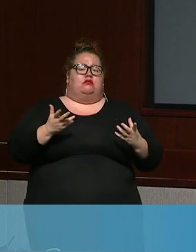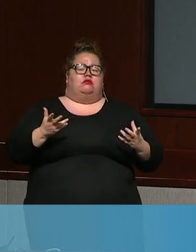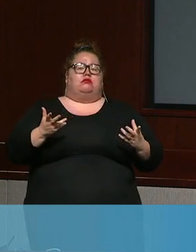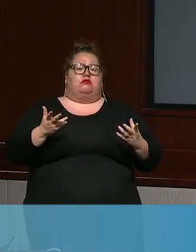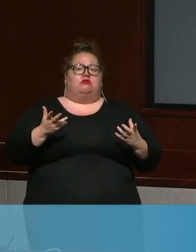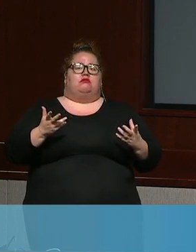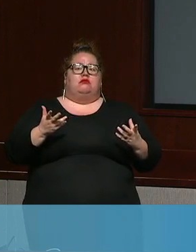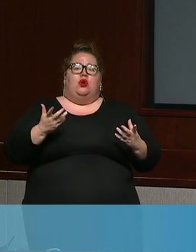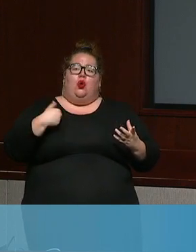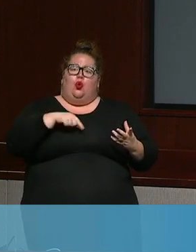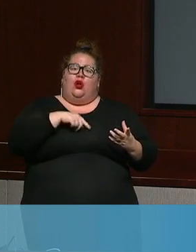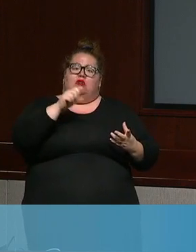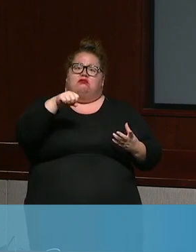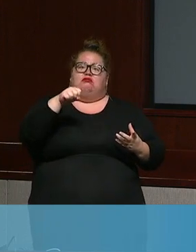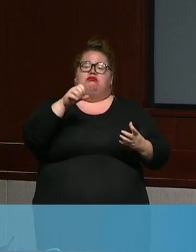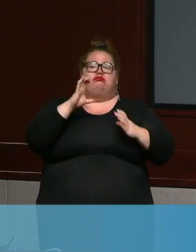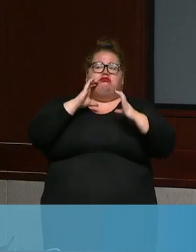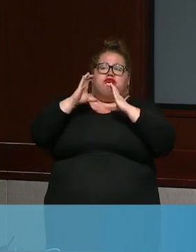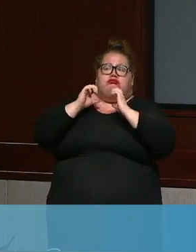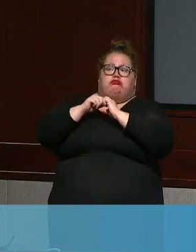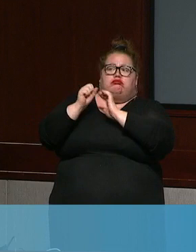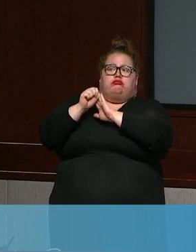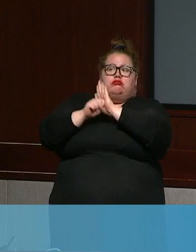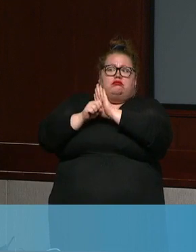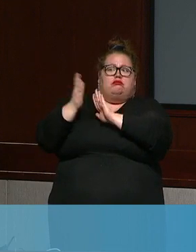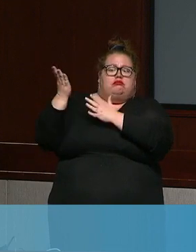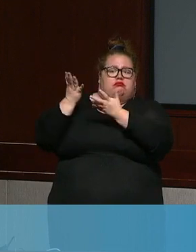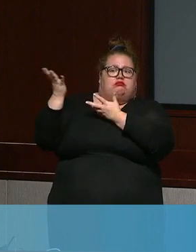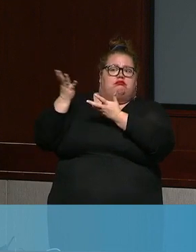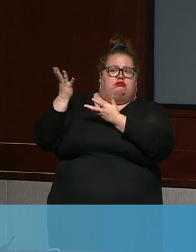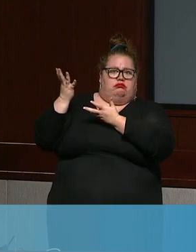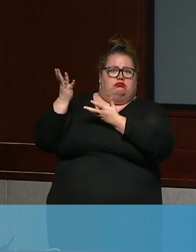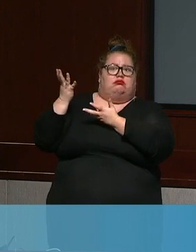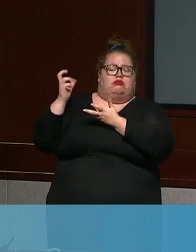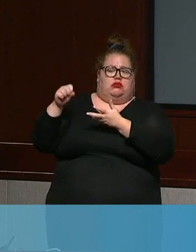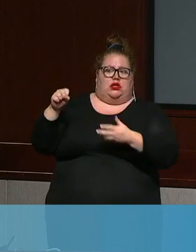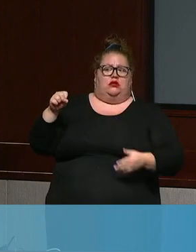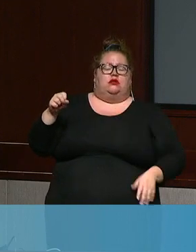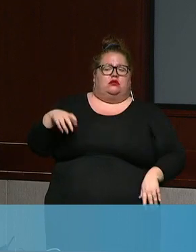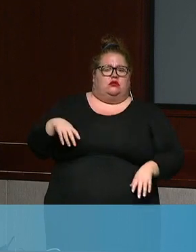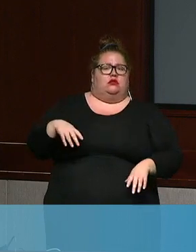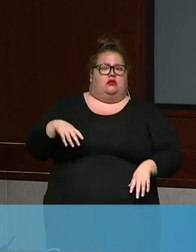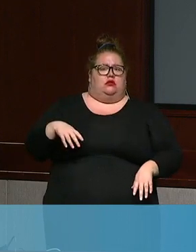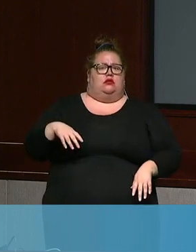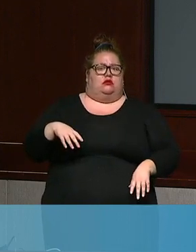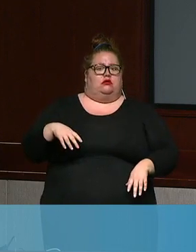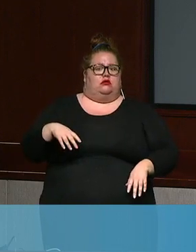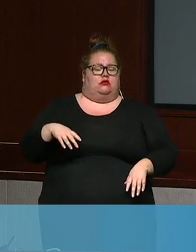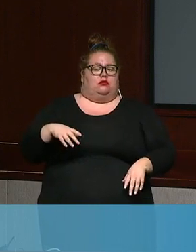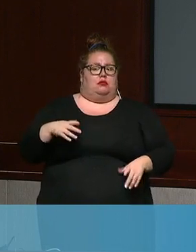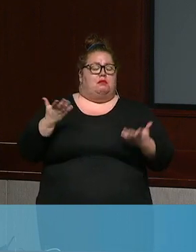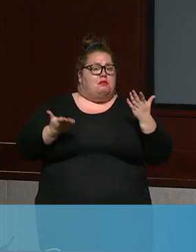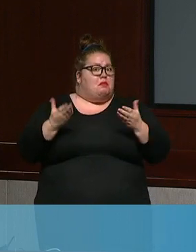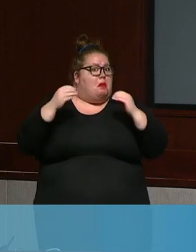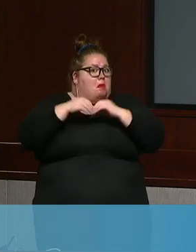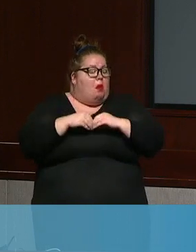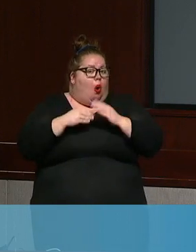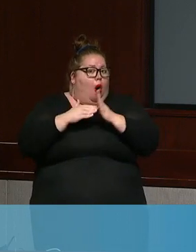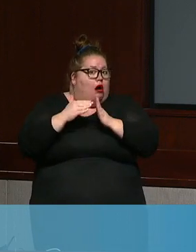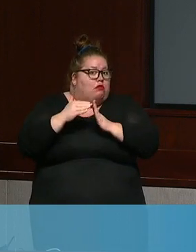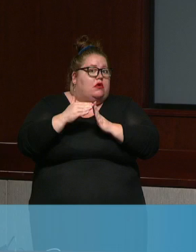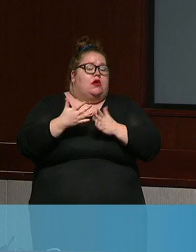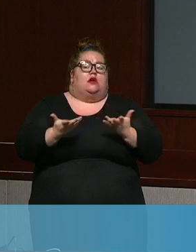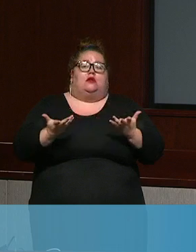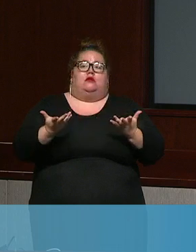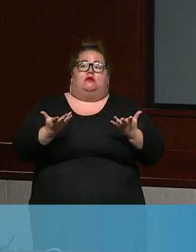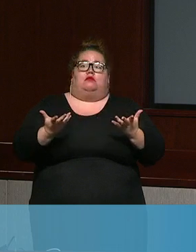are communicating with the state. We would like more frequent and probably more